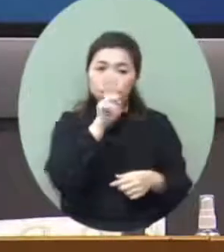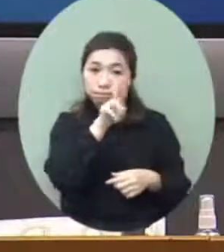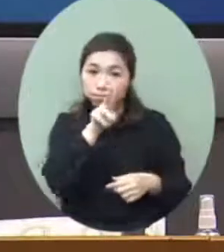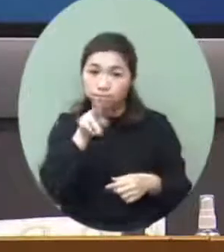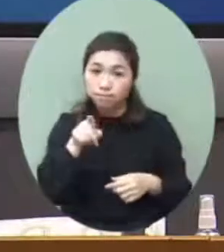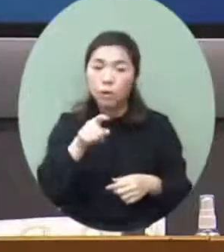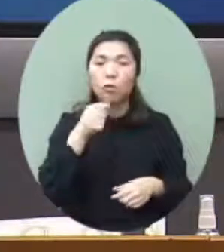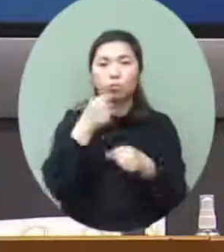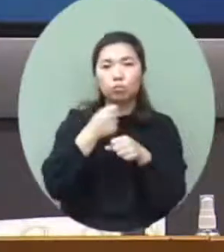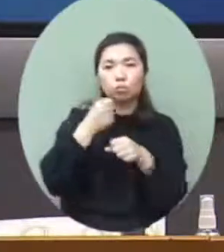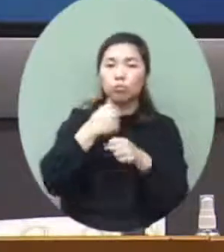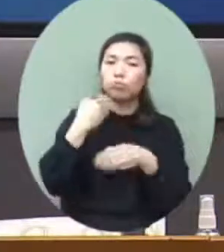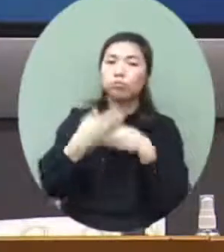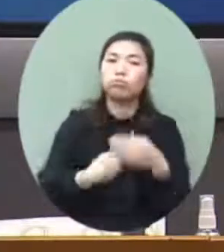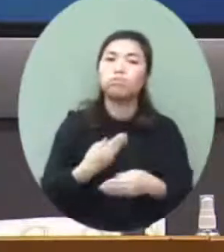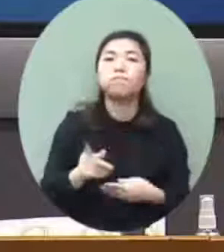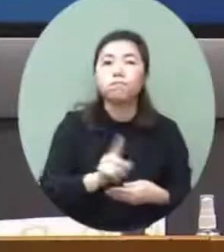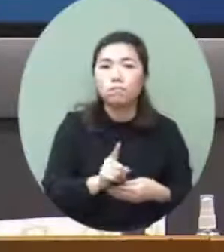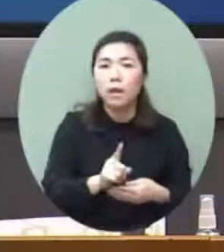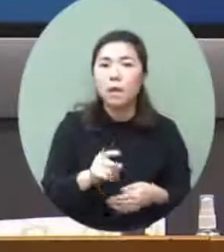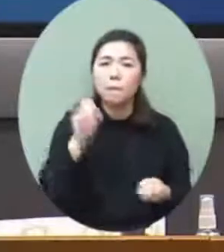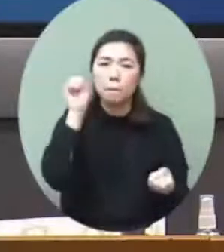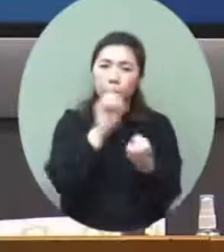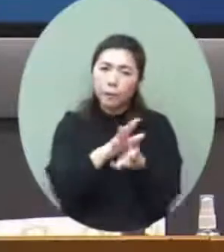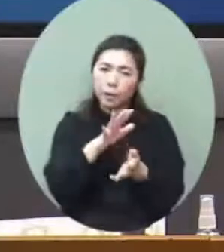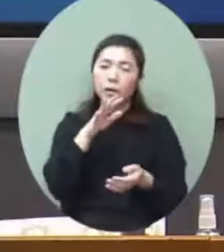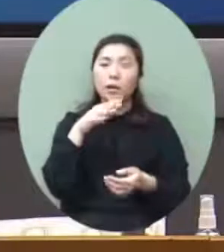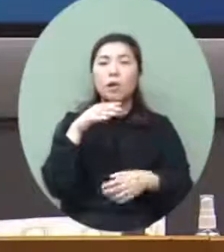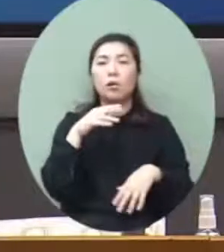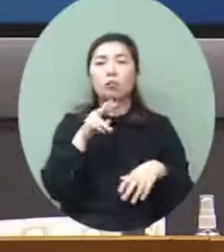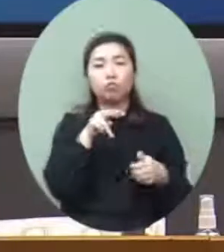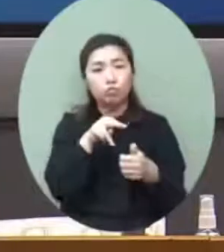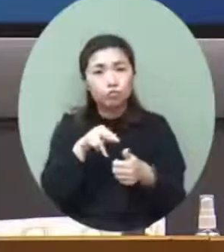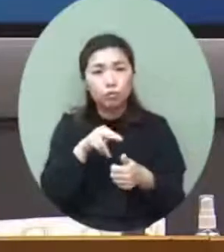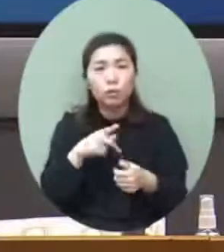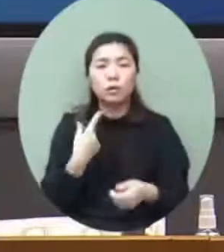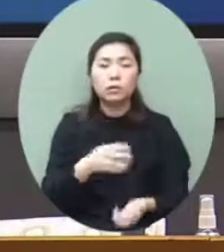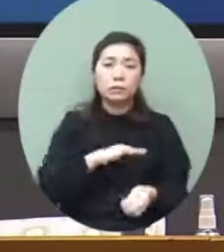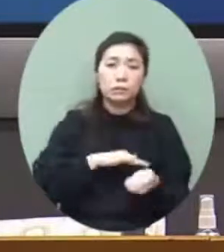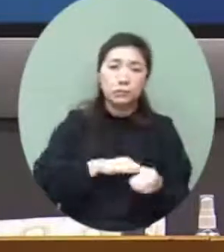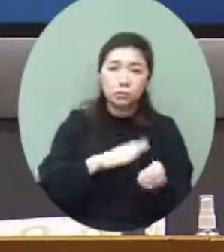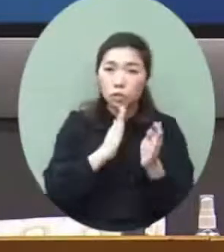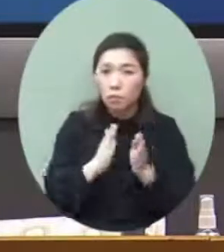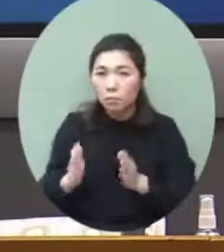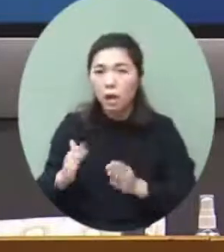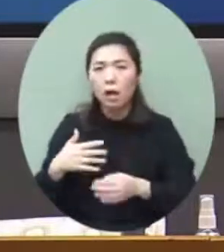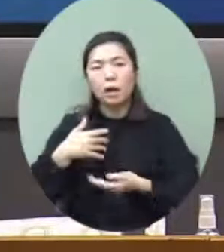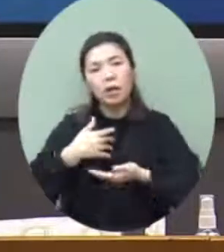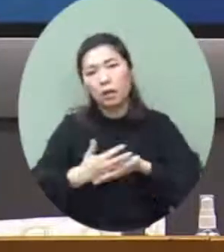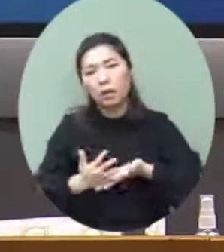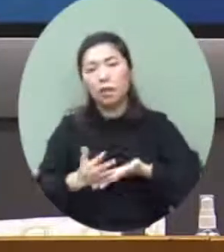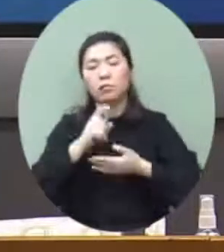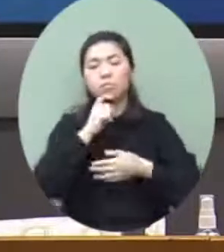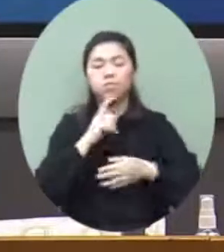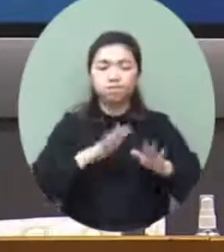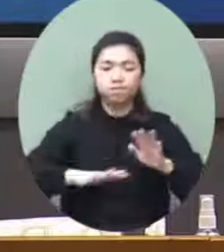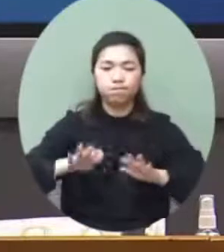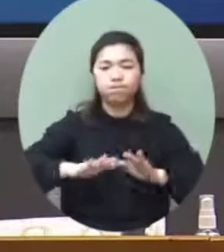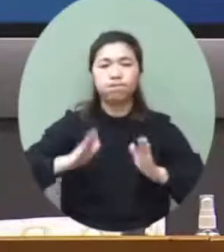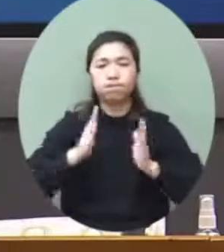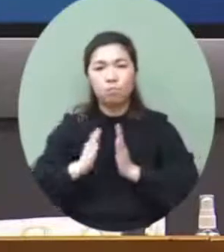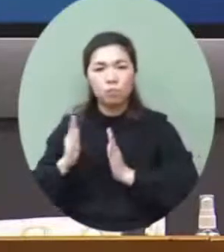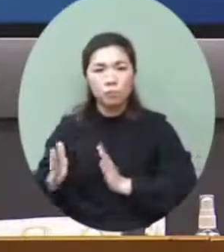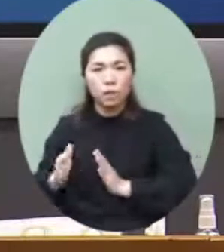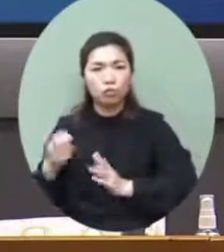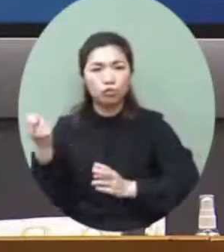They first visited the Asia World Expo community treatment facility and look at the infection